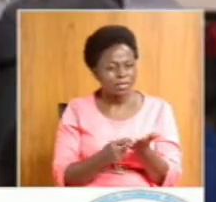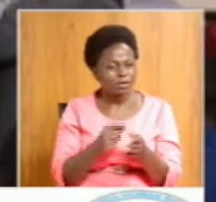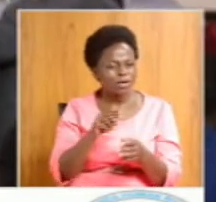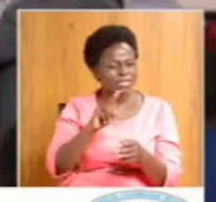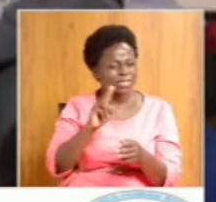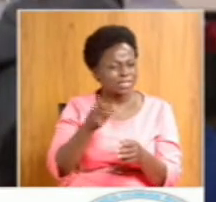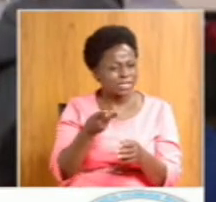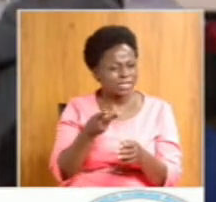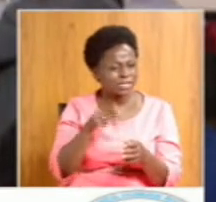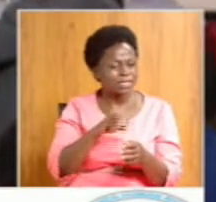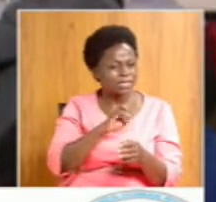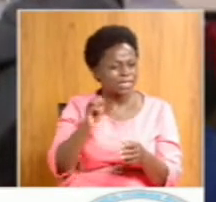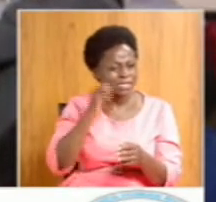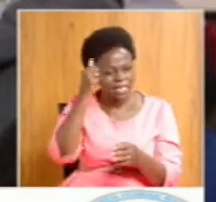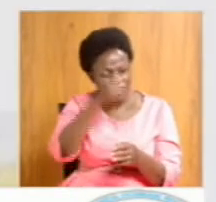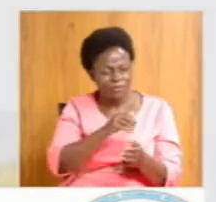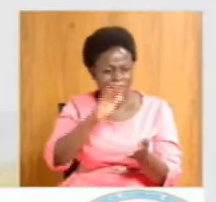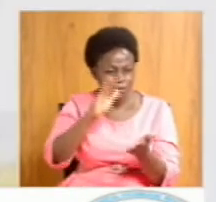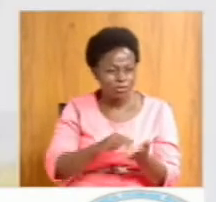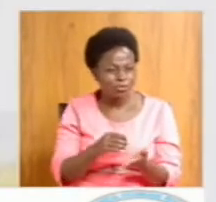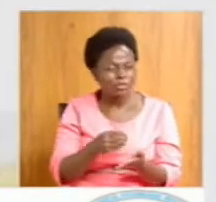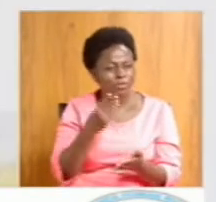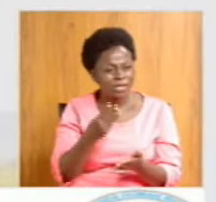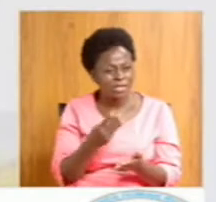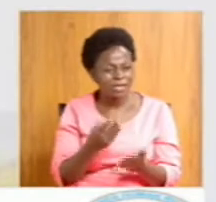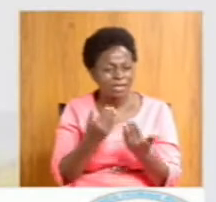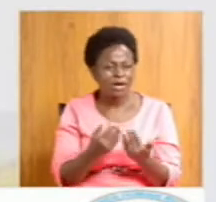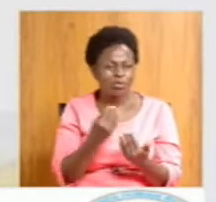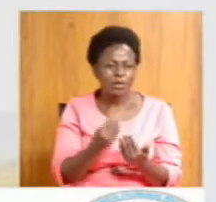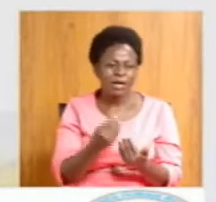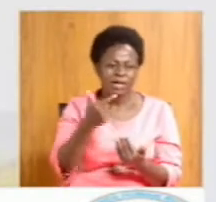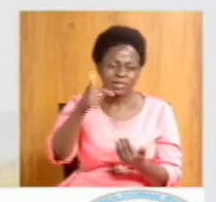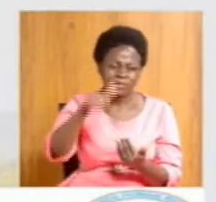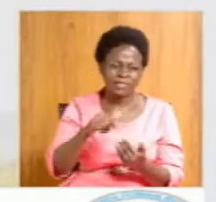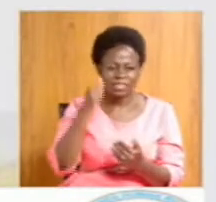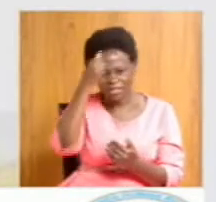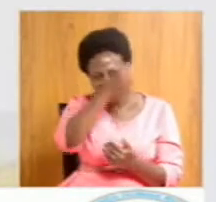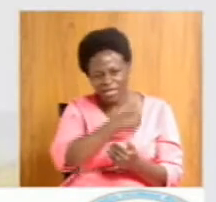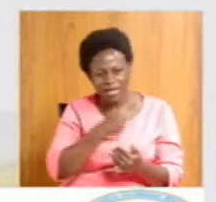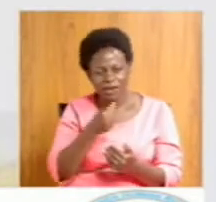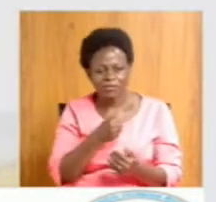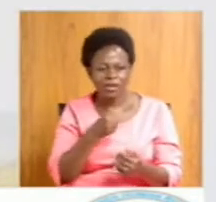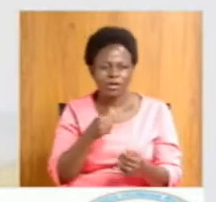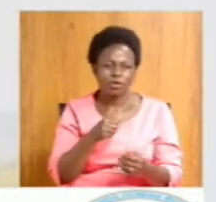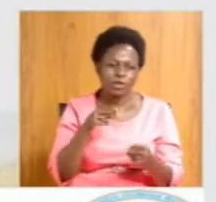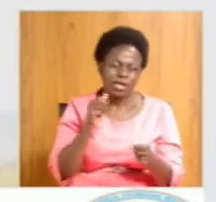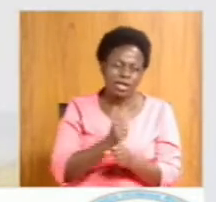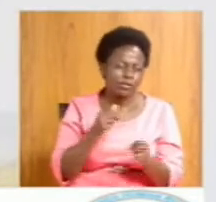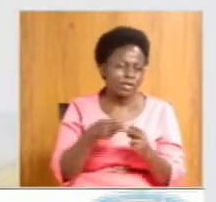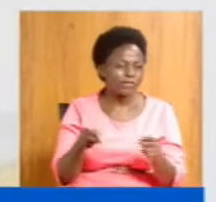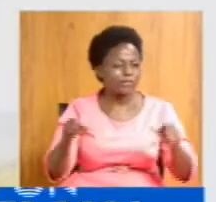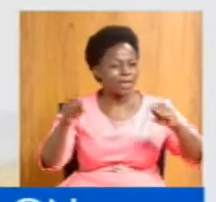second in East Africa. we dropped to third. Currently, we are 17 in Africa, so we are doing very